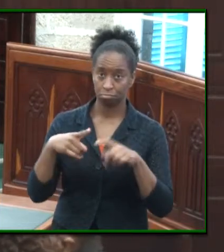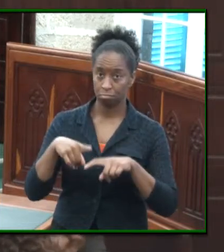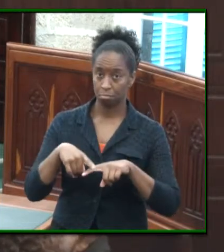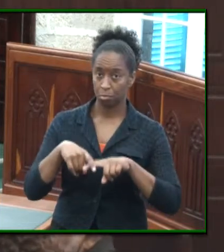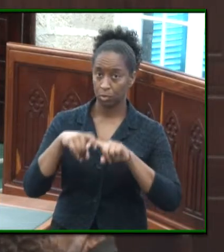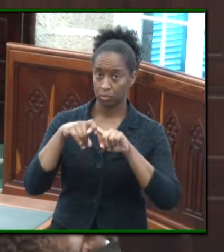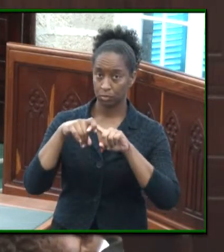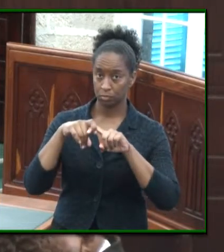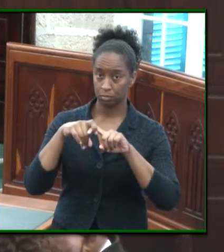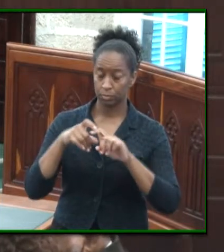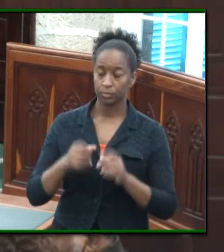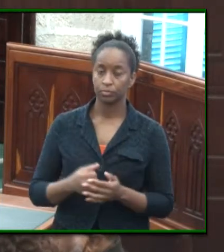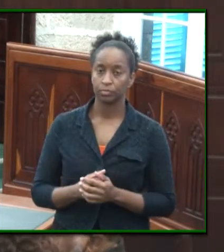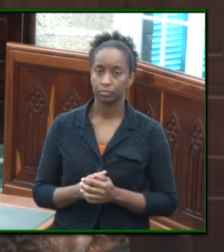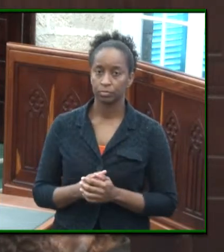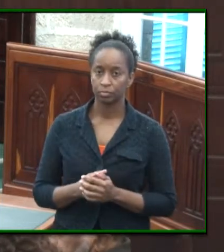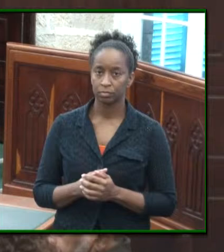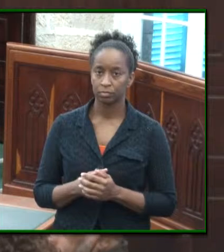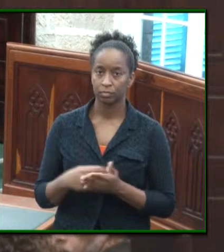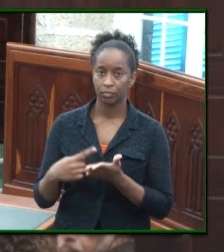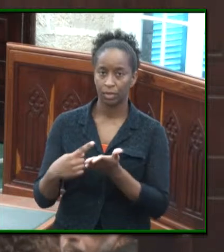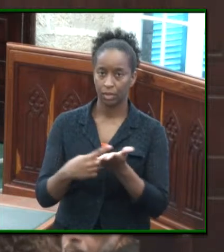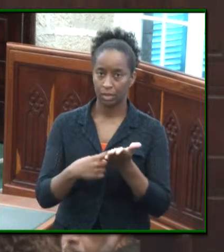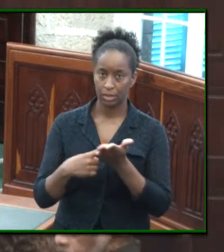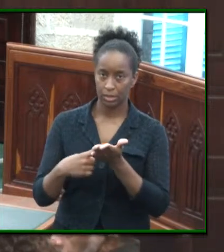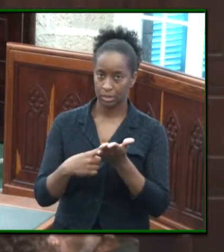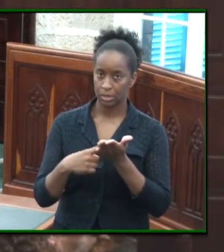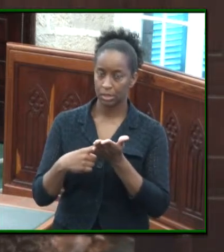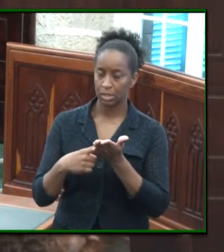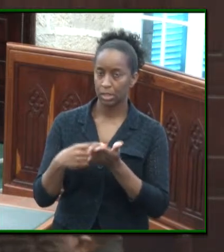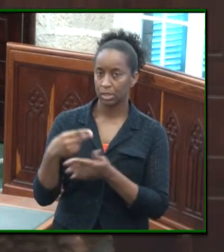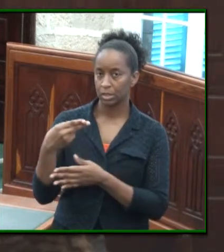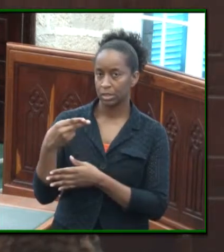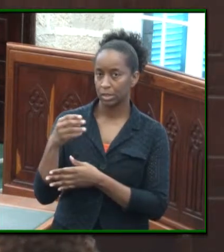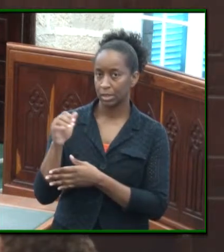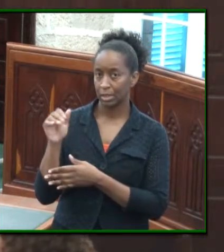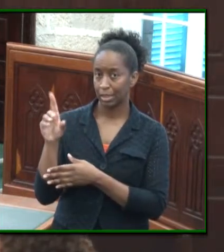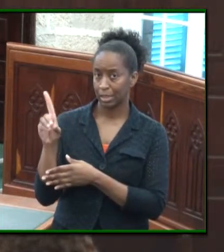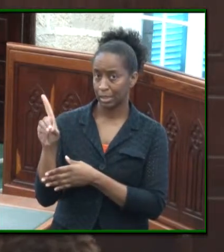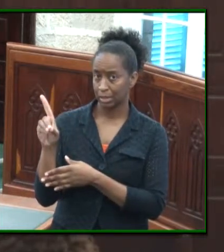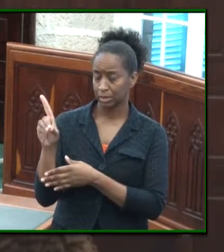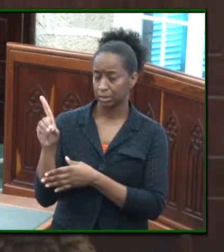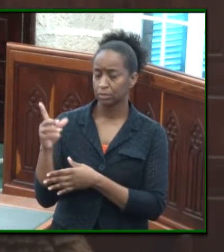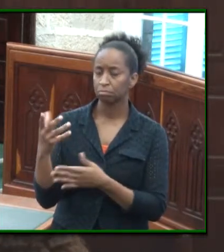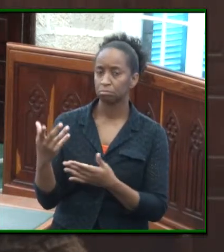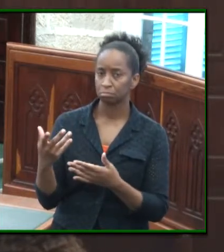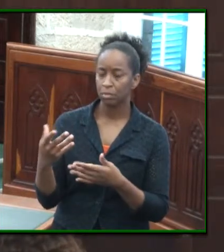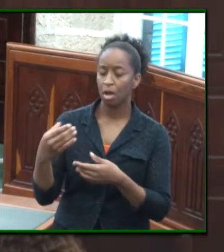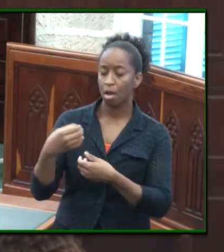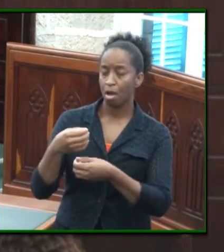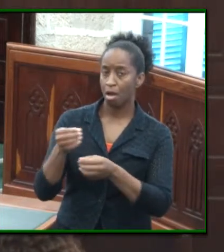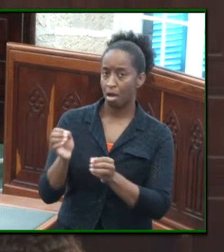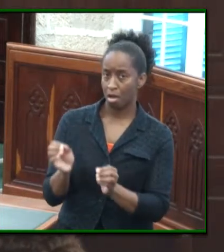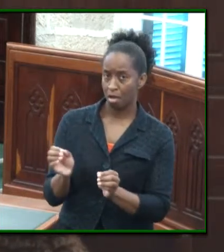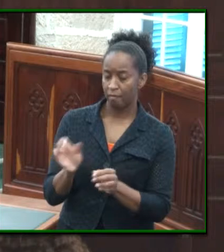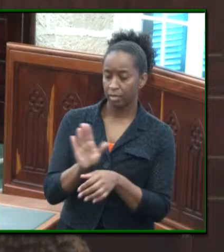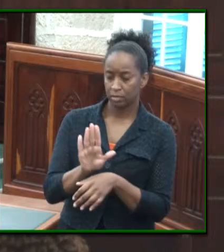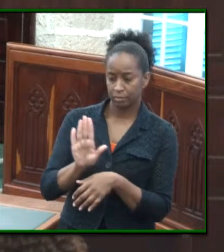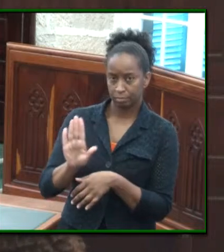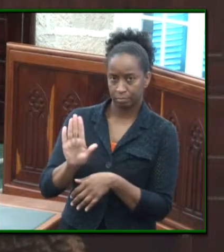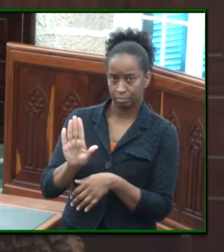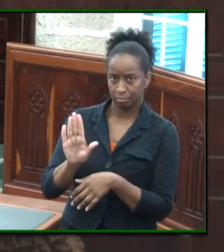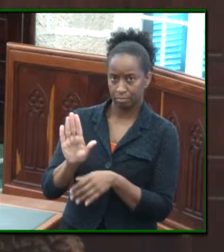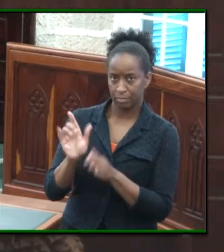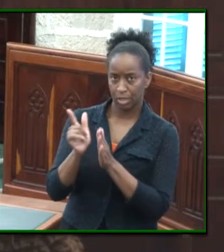we were under the head of the Office of the Attorney General, and we were with